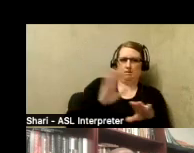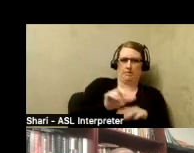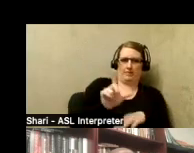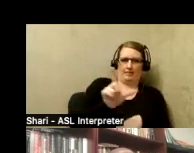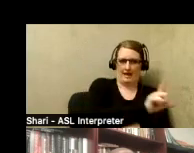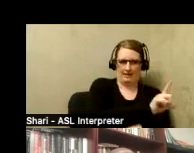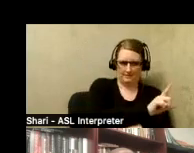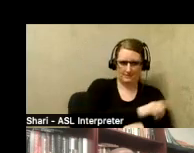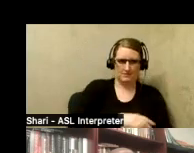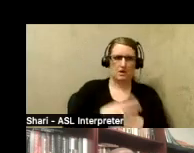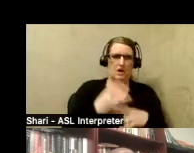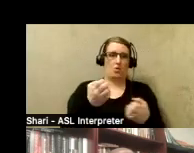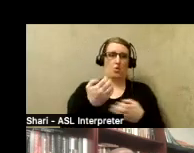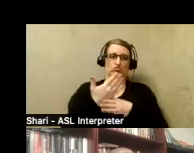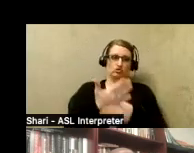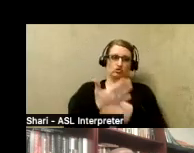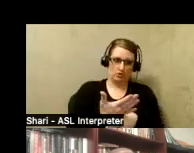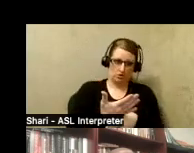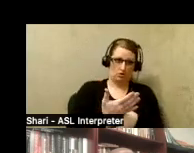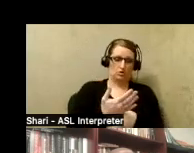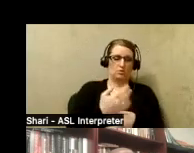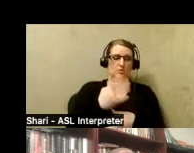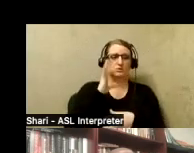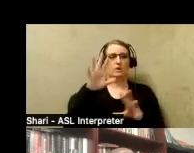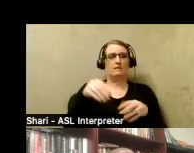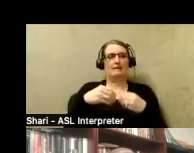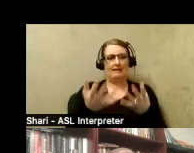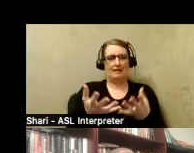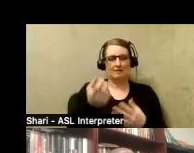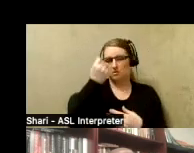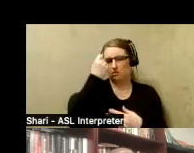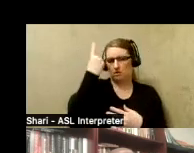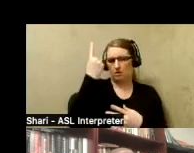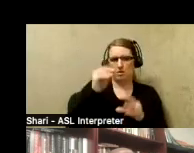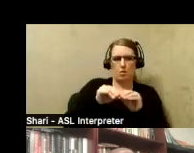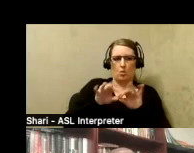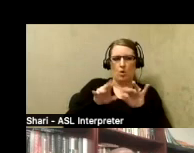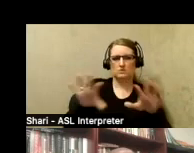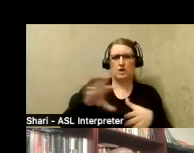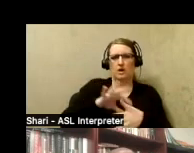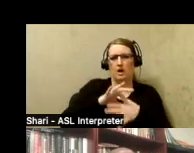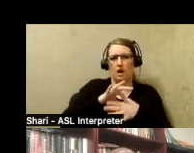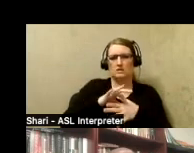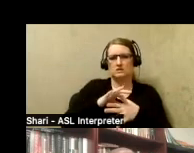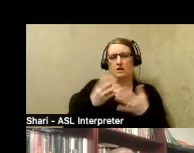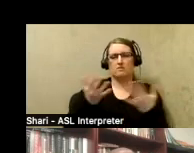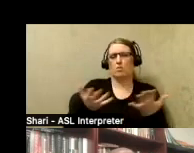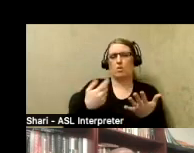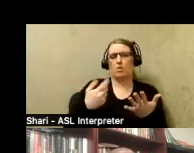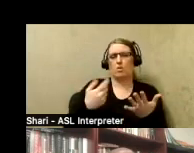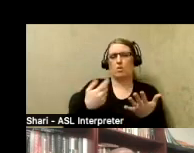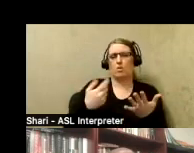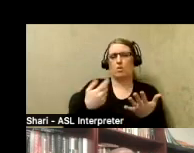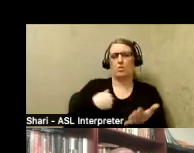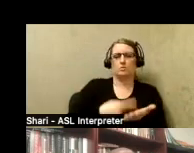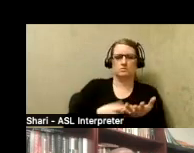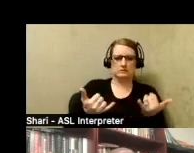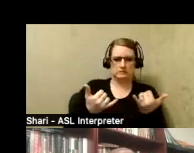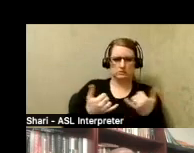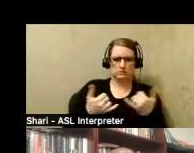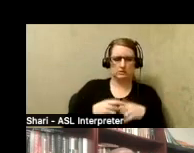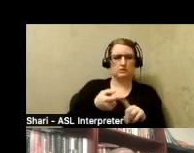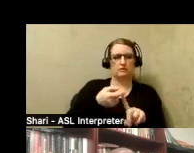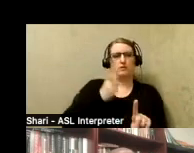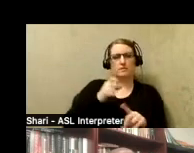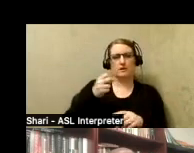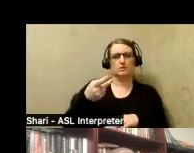left. In particular, I wanted to share it because it'll give you a sense of the widespread context of the phenomena we're going to discuss today. It's from the